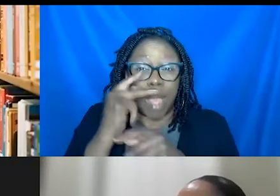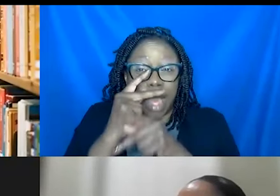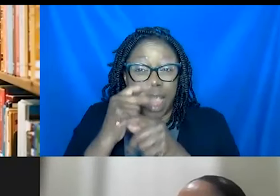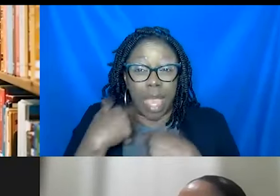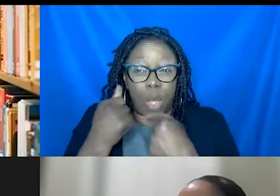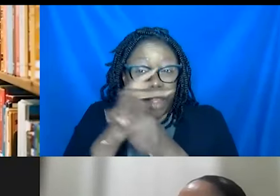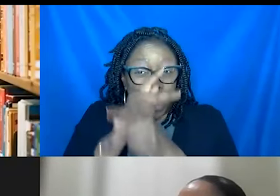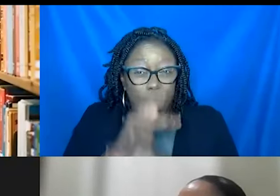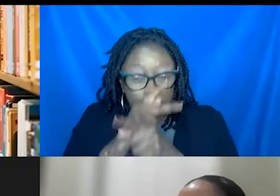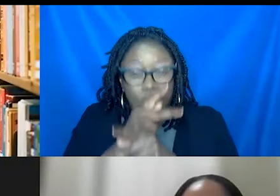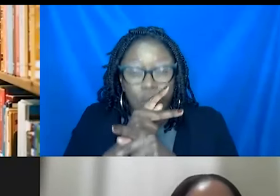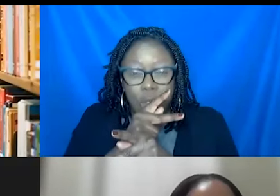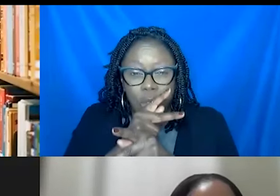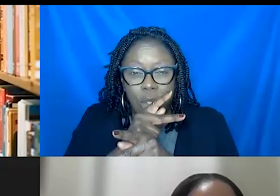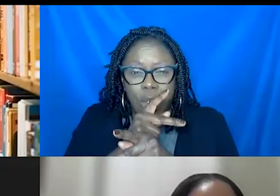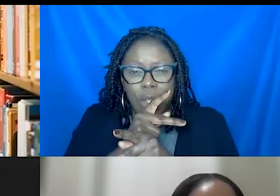she got